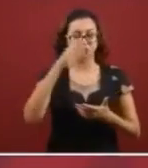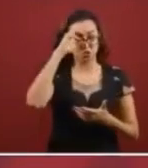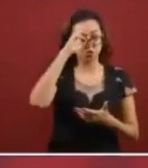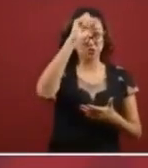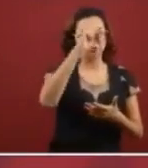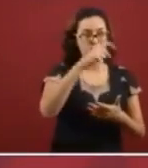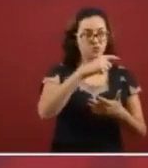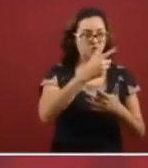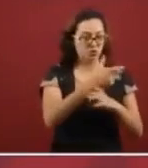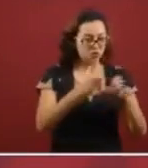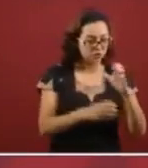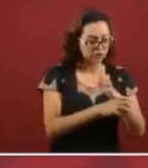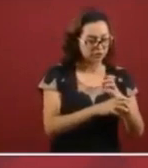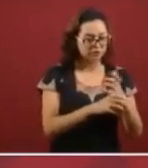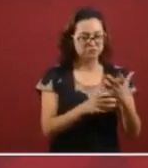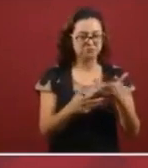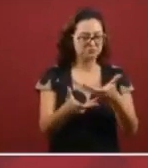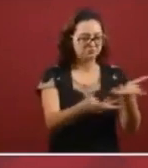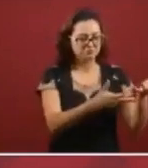these goods or these precepts, none of these things,